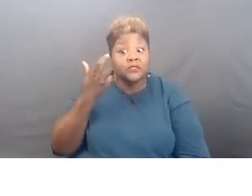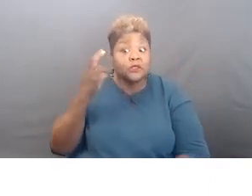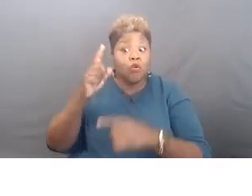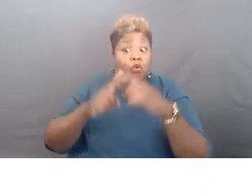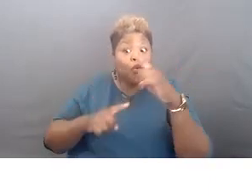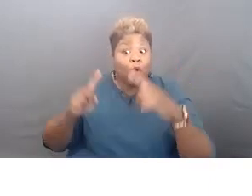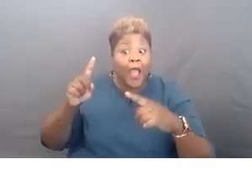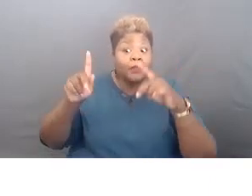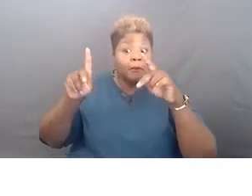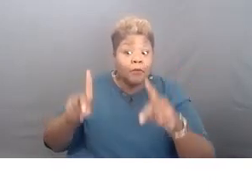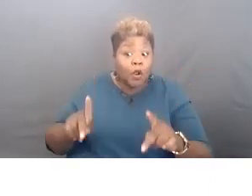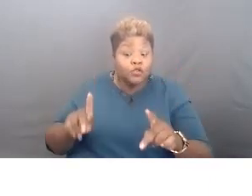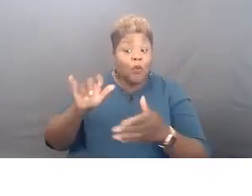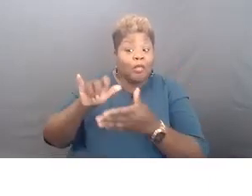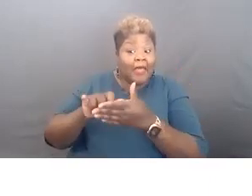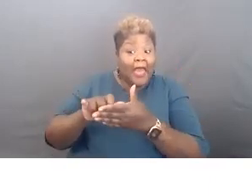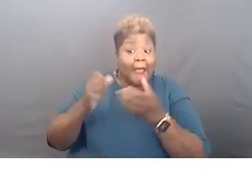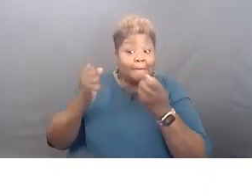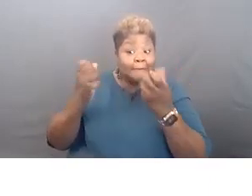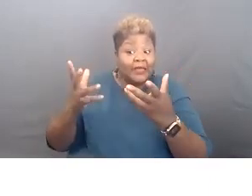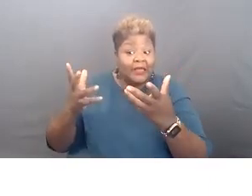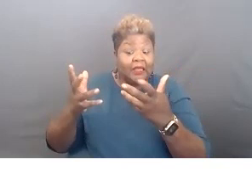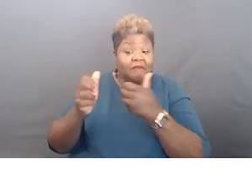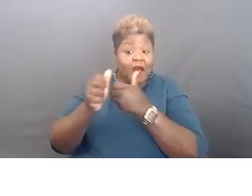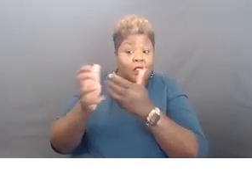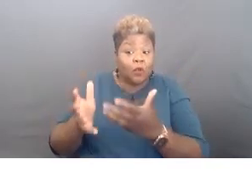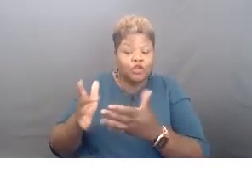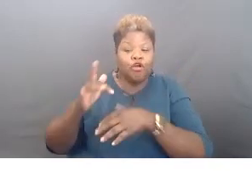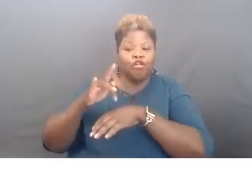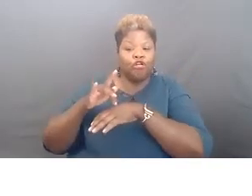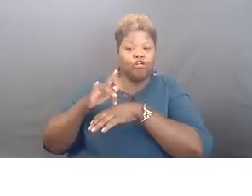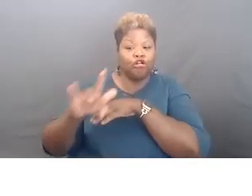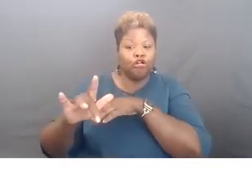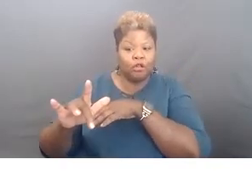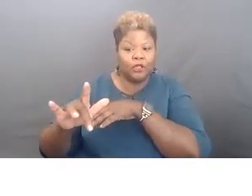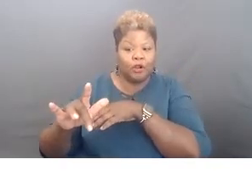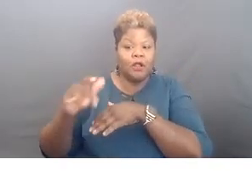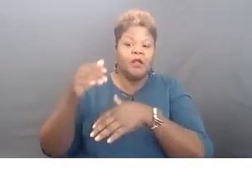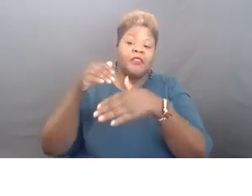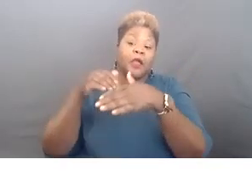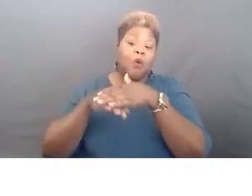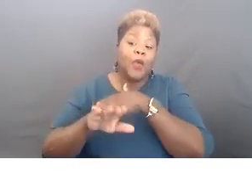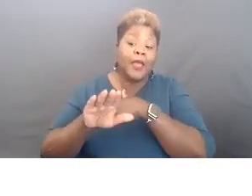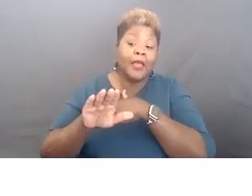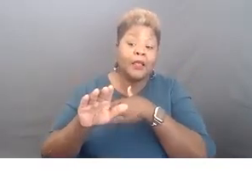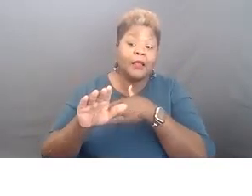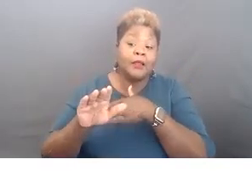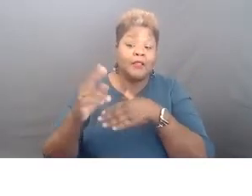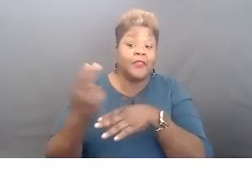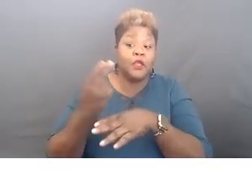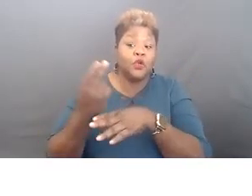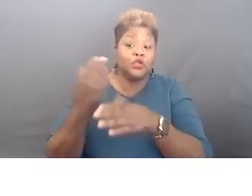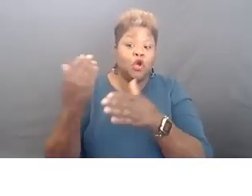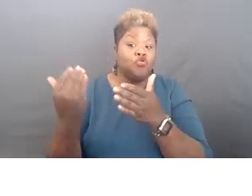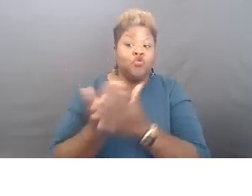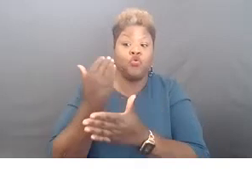with that many followers is because they're an early adopter. What they do is they go into a platform, they use a feature that is brand new